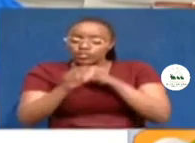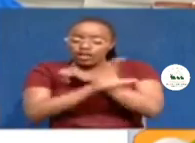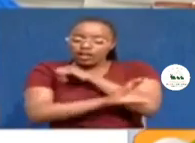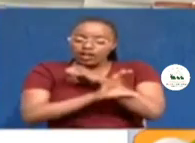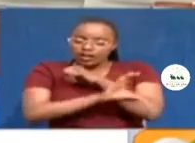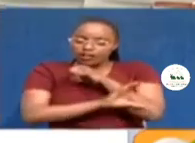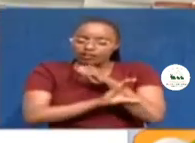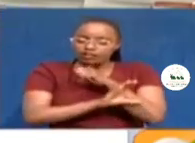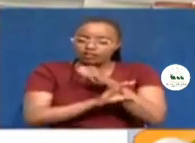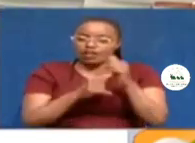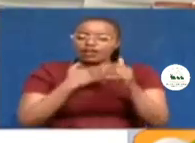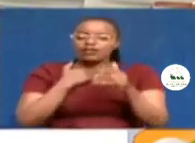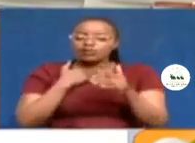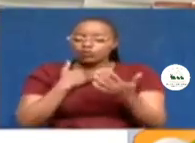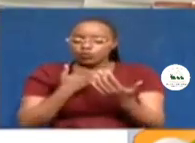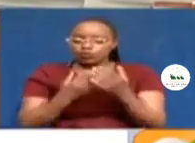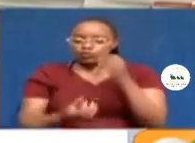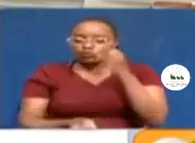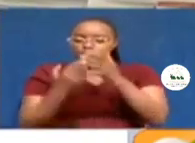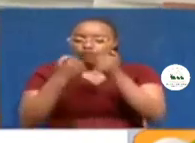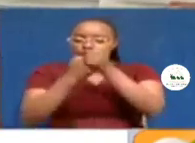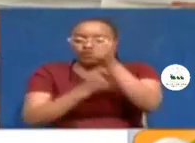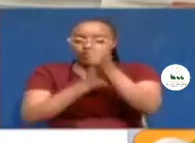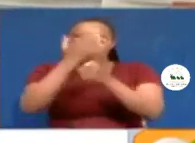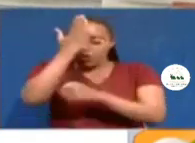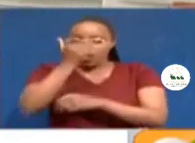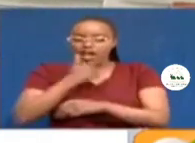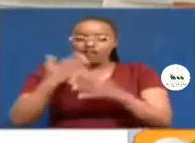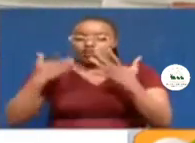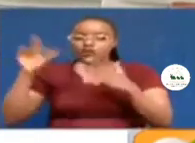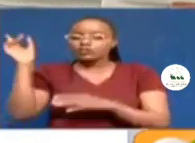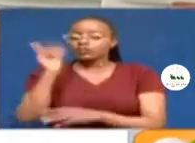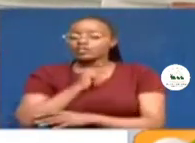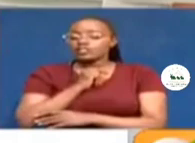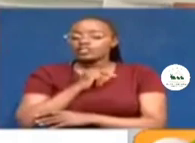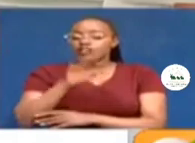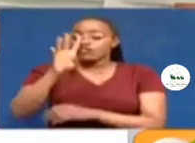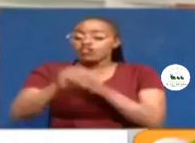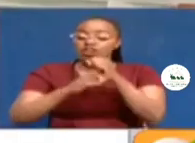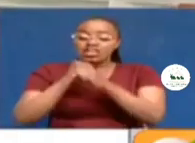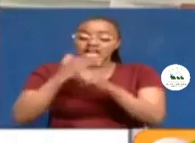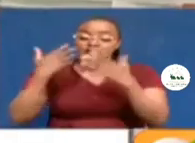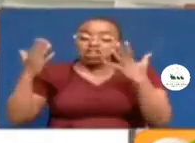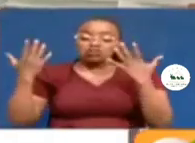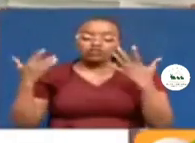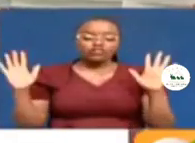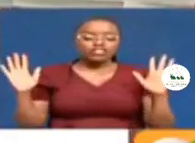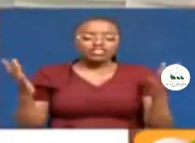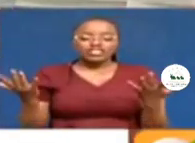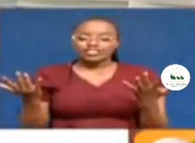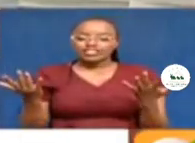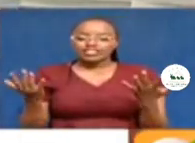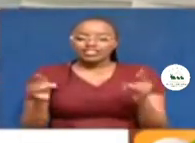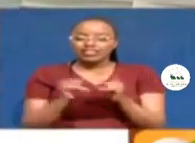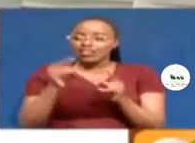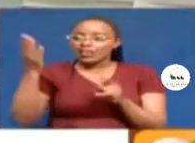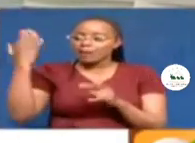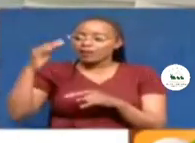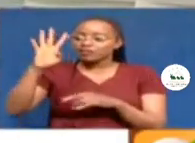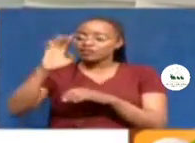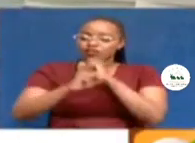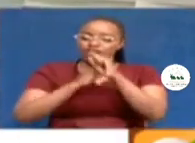I want to lay the foundation for, because he has already lost 4 years. This past